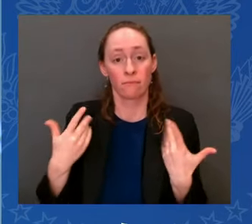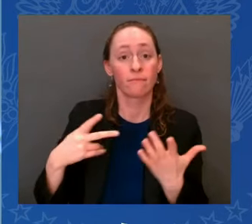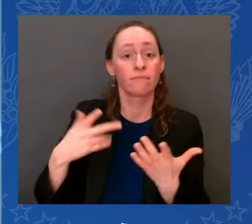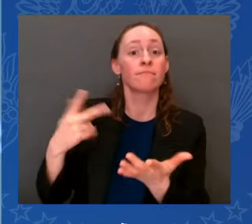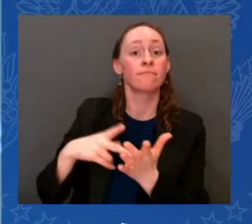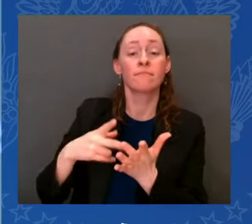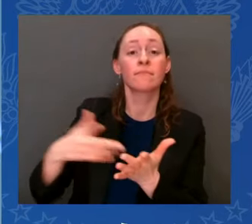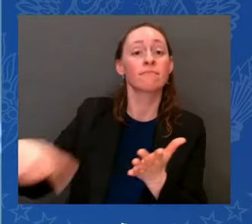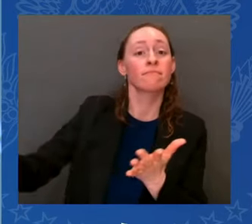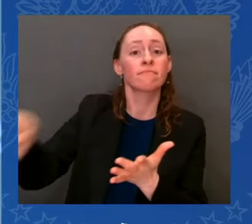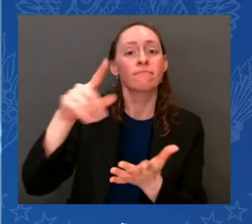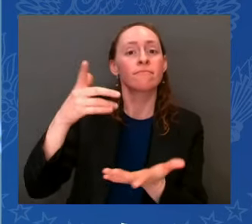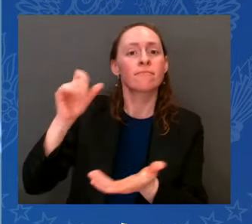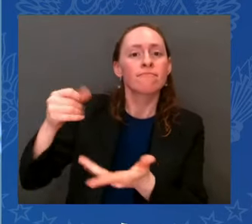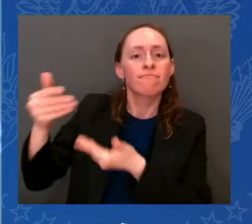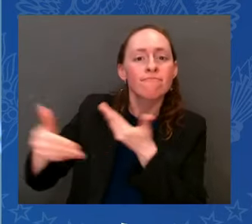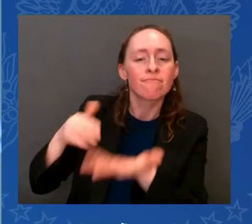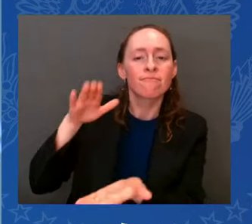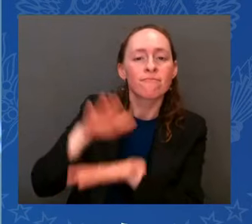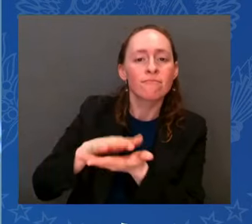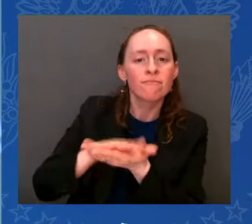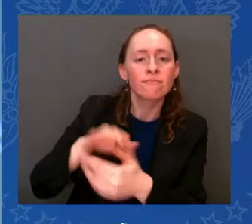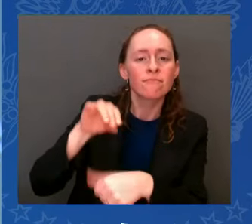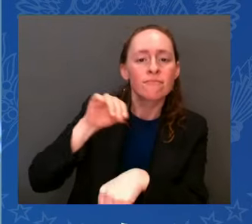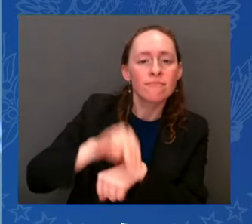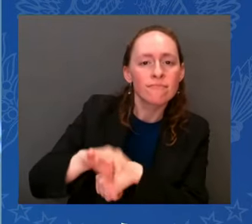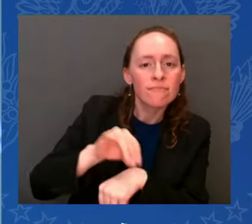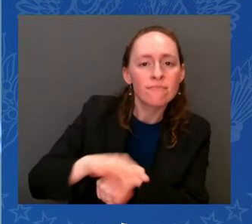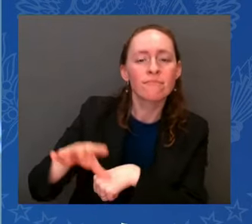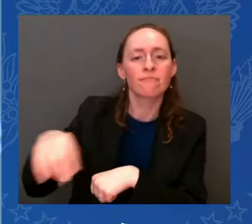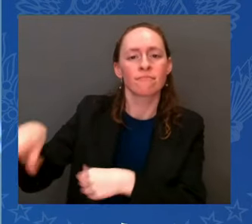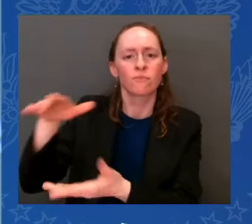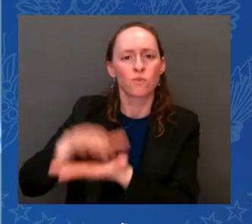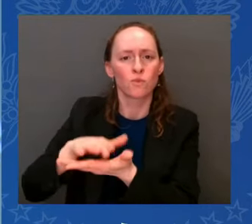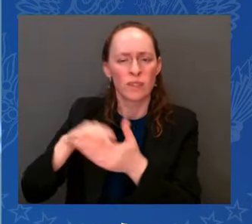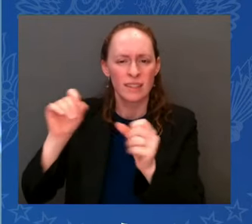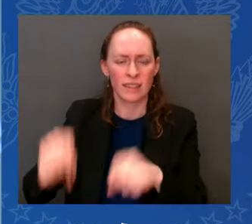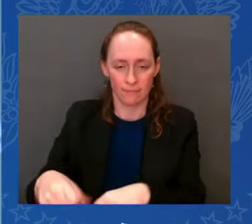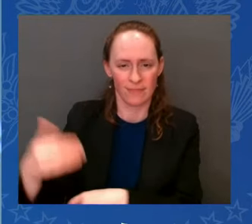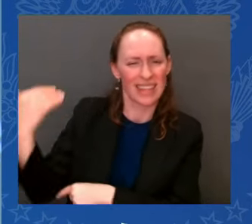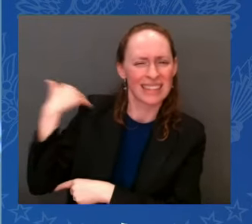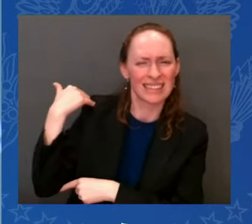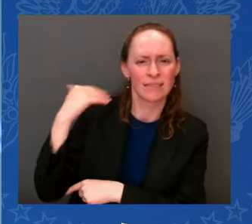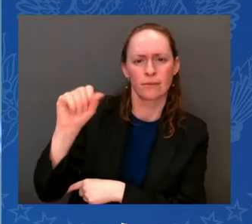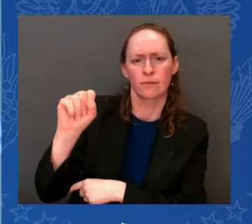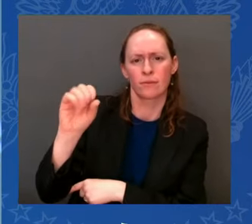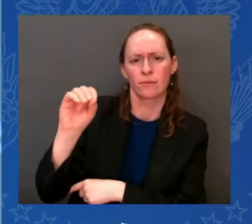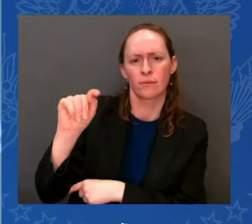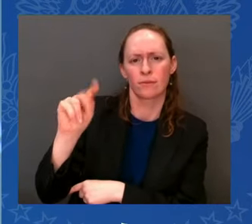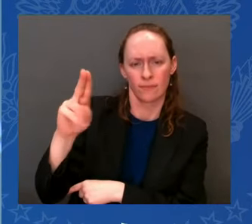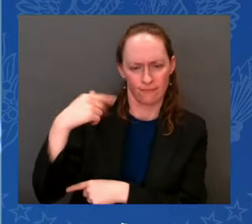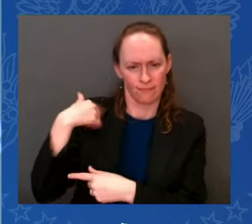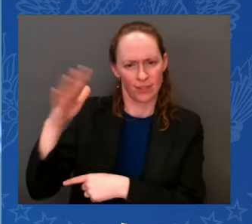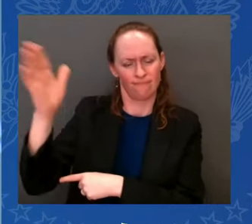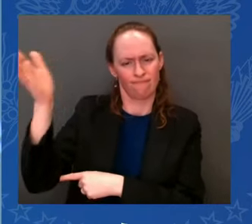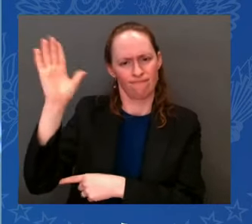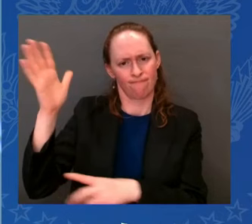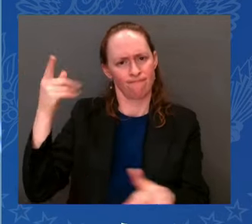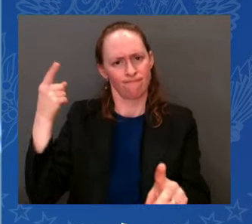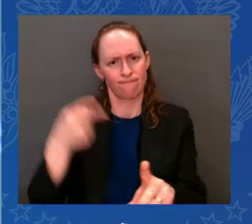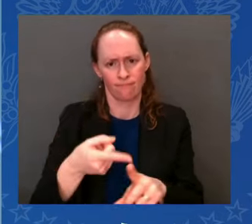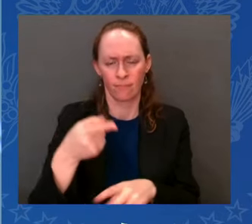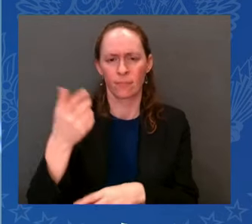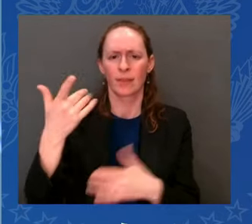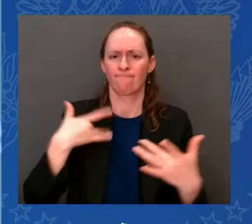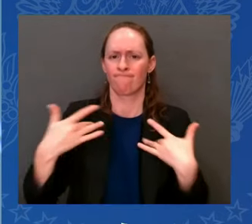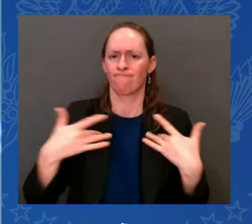call for a surge in resources to deal with the fentanyl epidemic that I know is devastating many of your communities.